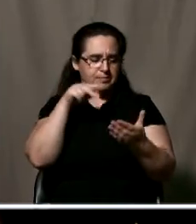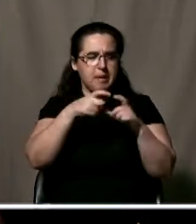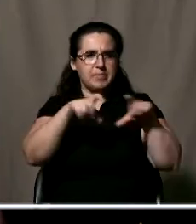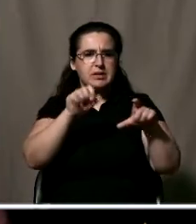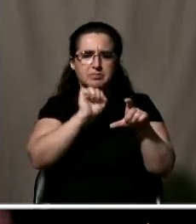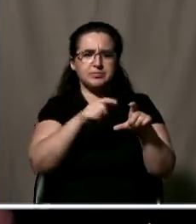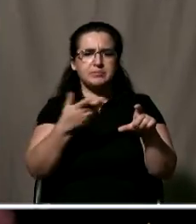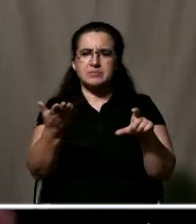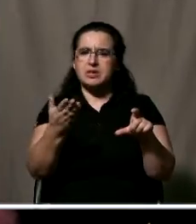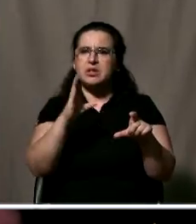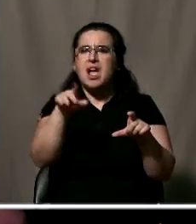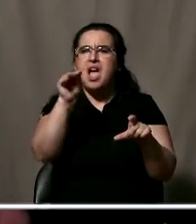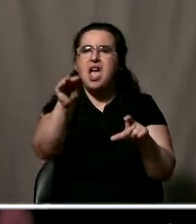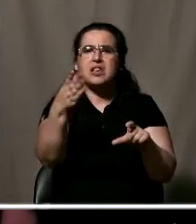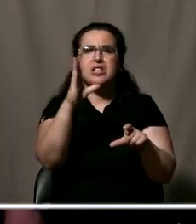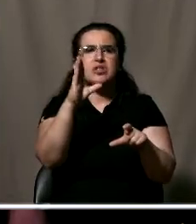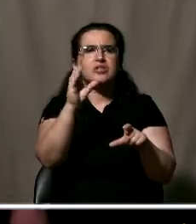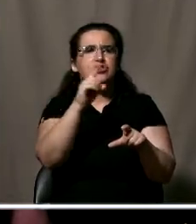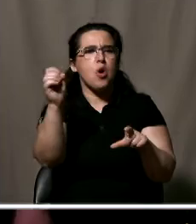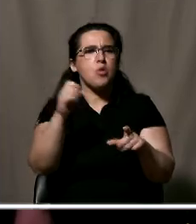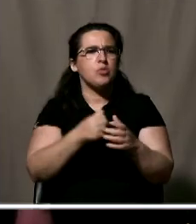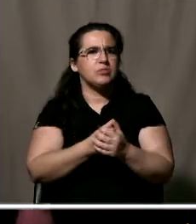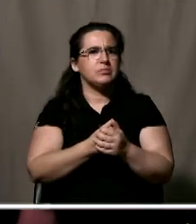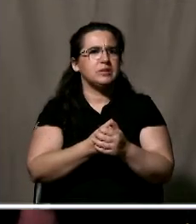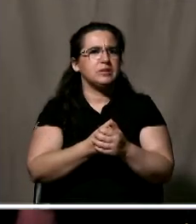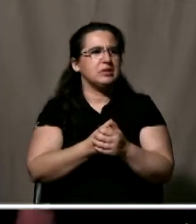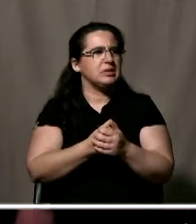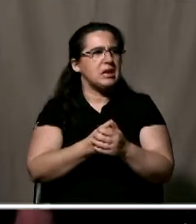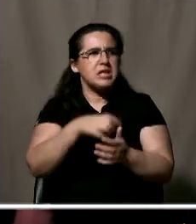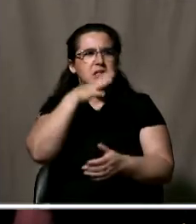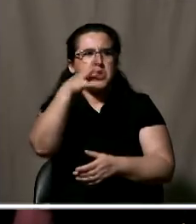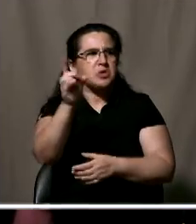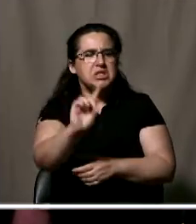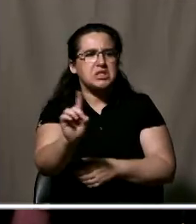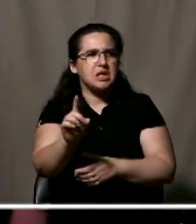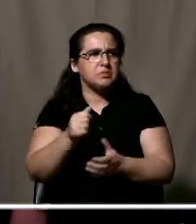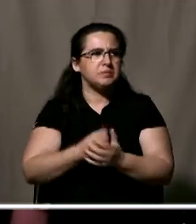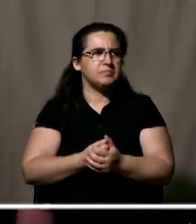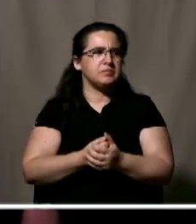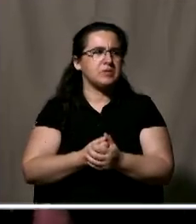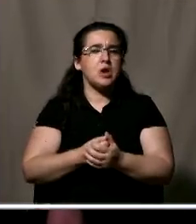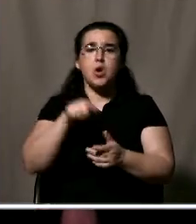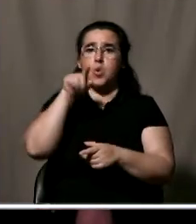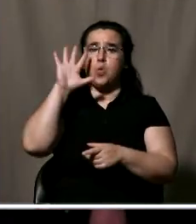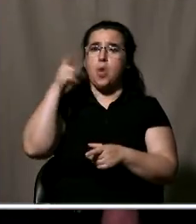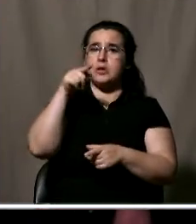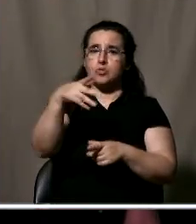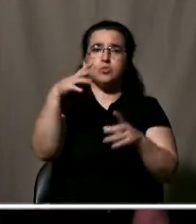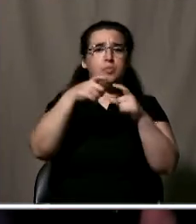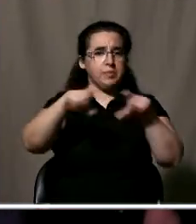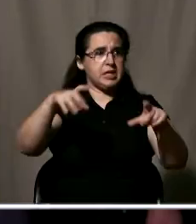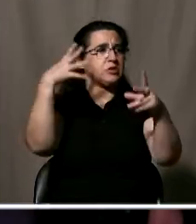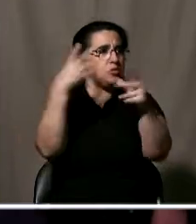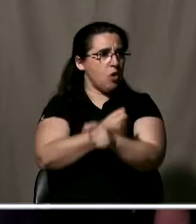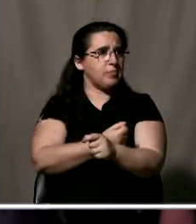bilhete, ele disse, oh, Joe. Joe. Joe, didn't anybody tell you? Ninguém te disse. When you bought the ticket, quando tu compras o bilhete, all